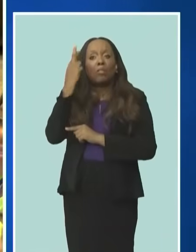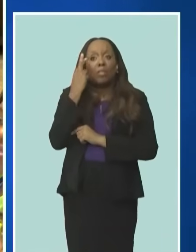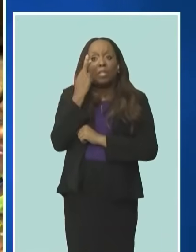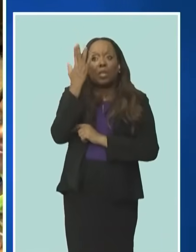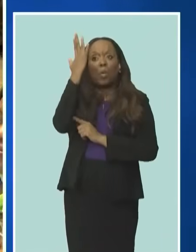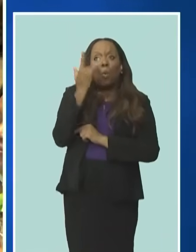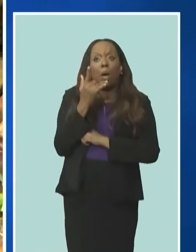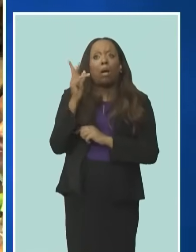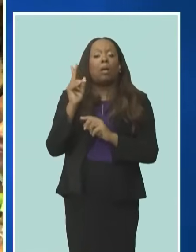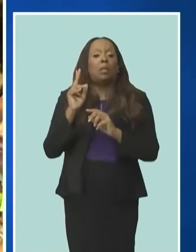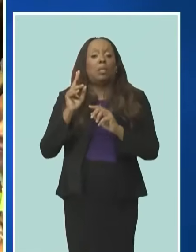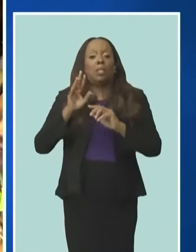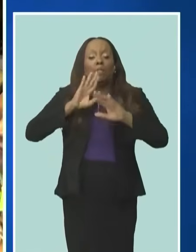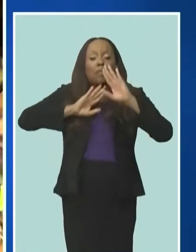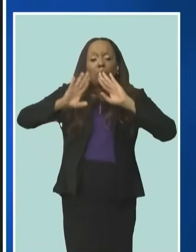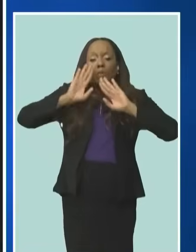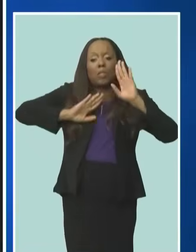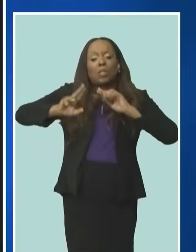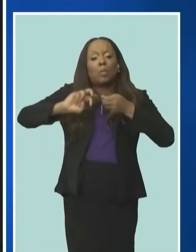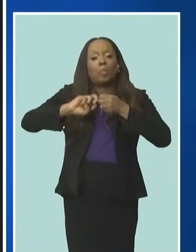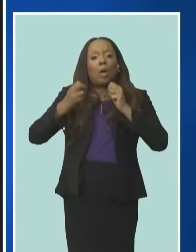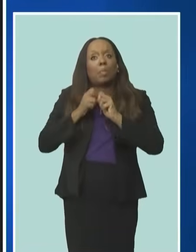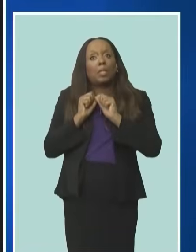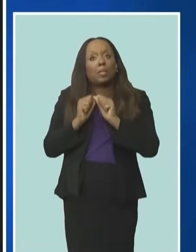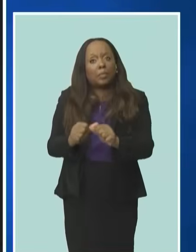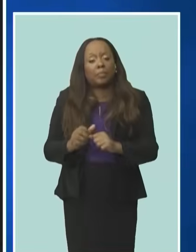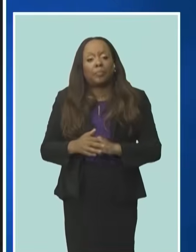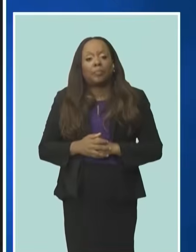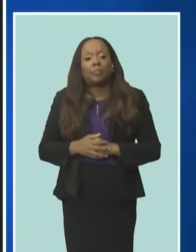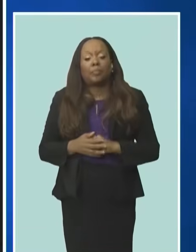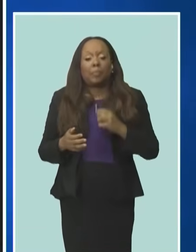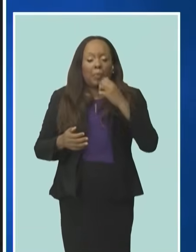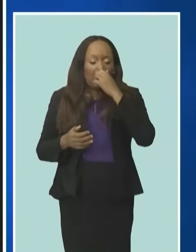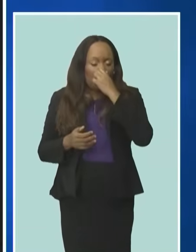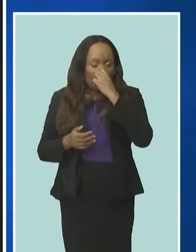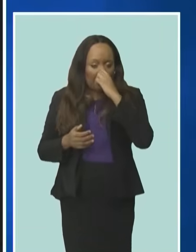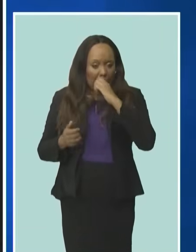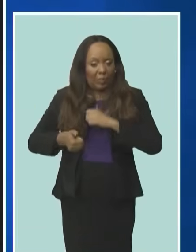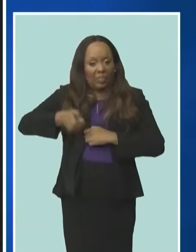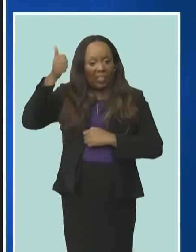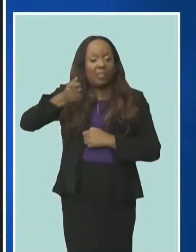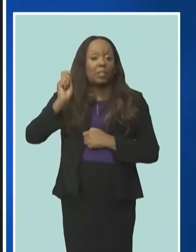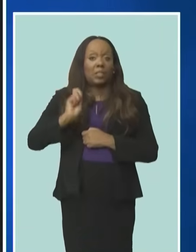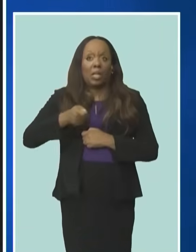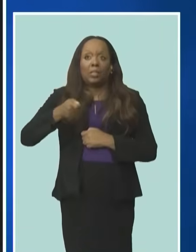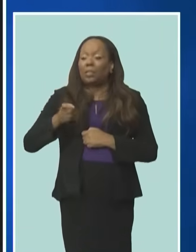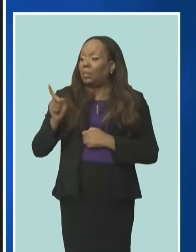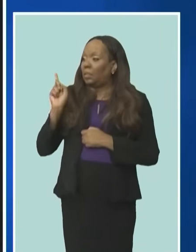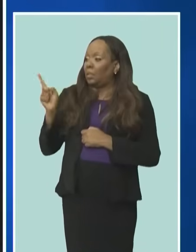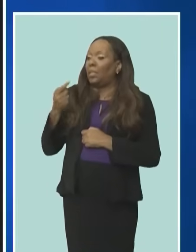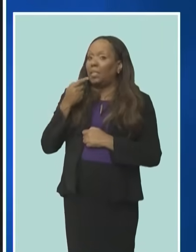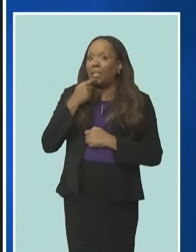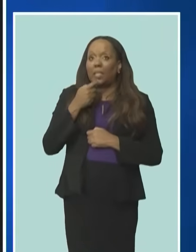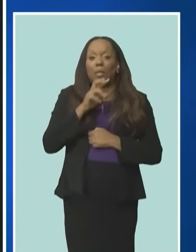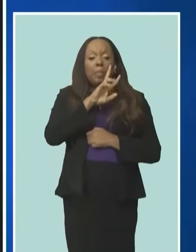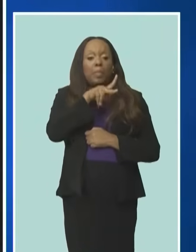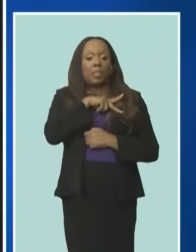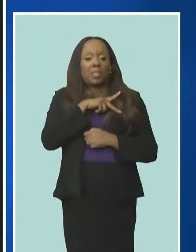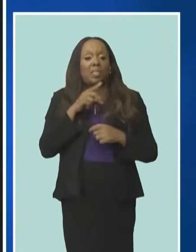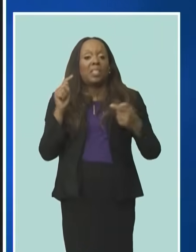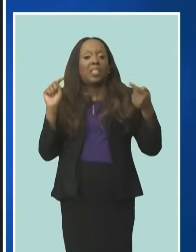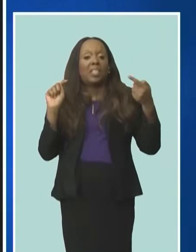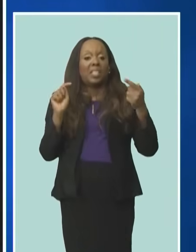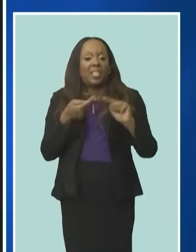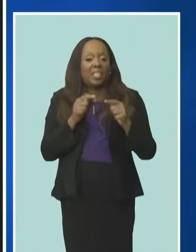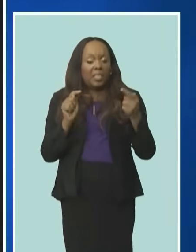this frustrating situation. Chief Justice, the Honorable Justice Leslie Haynes, says while personal injury is the bread